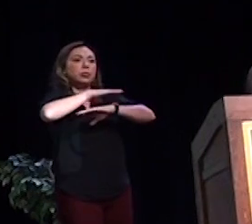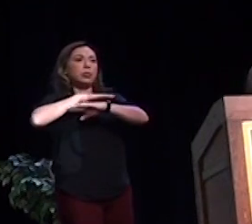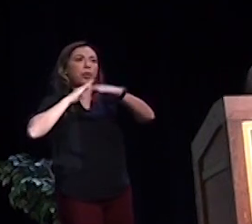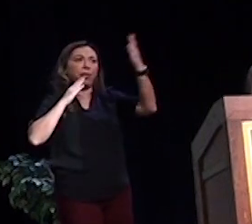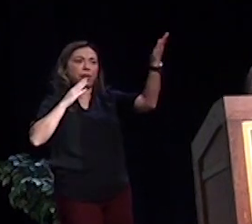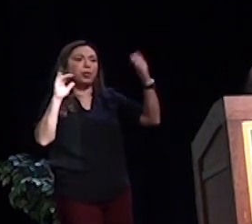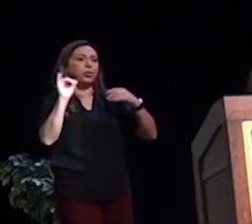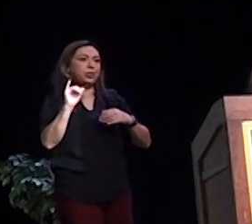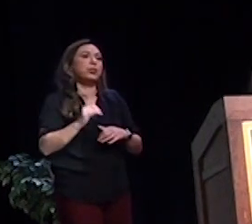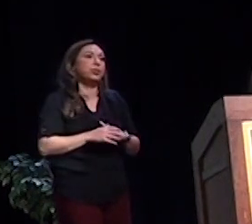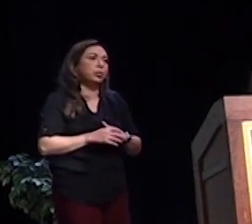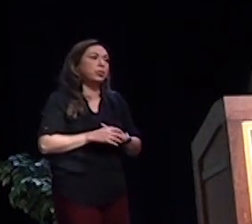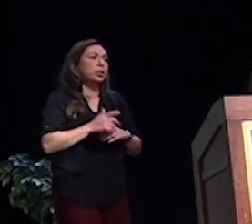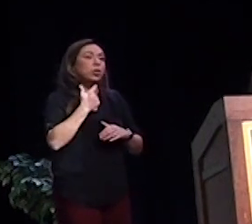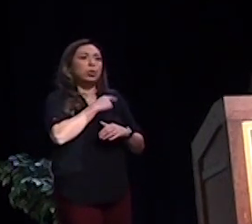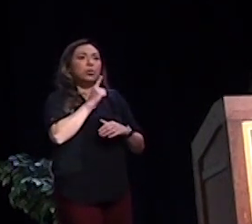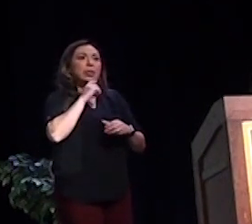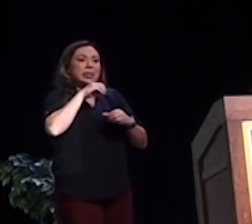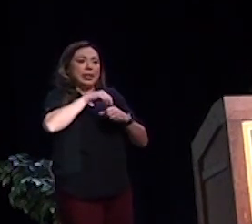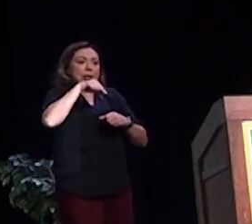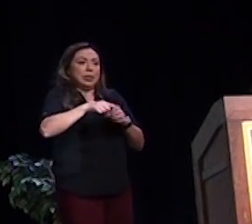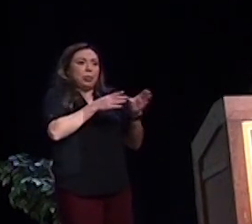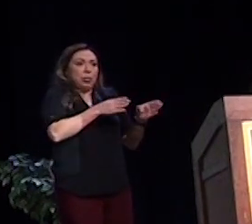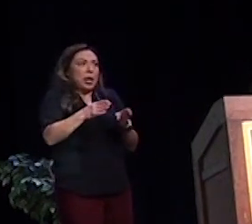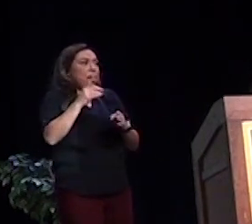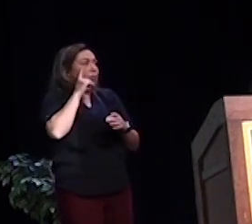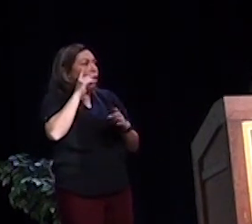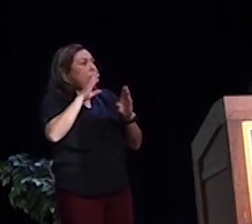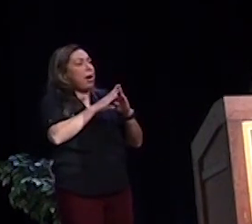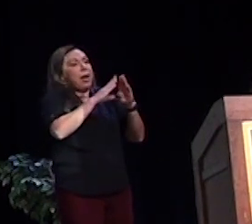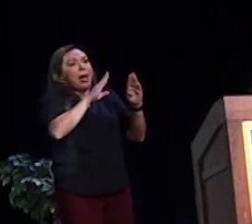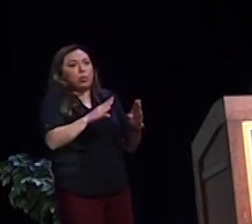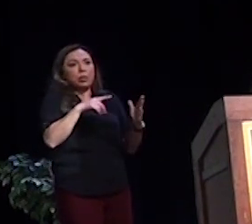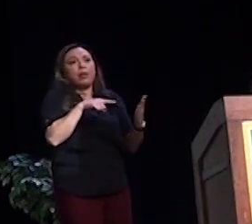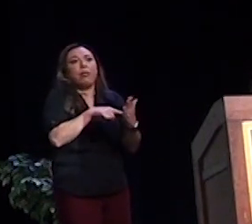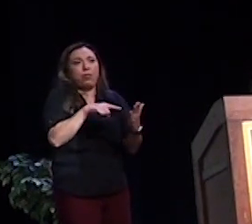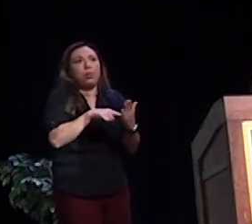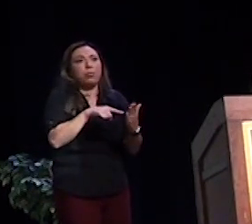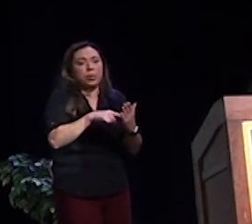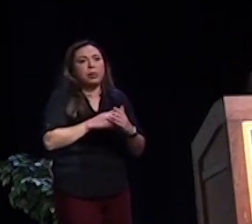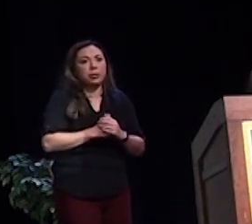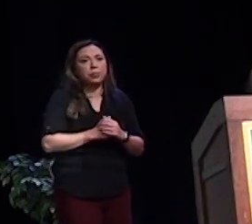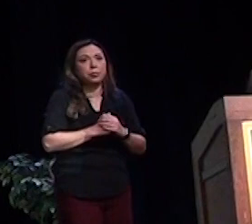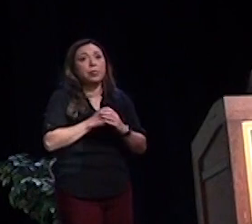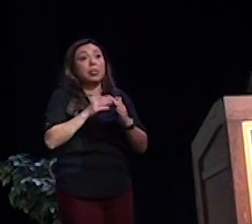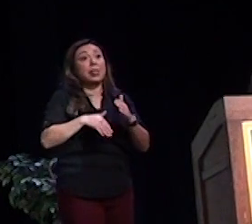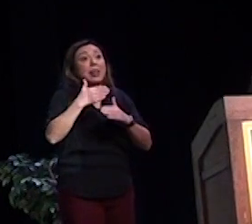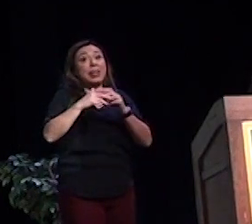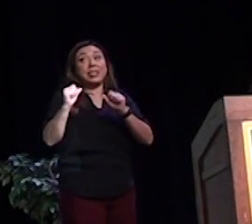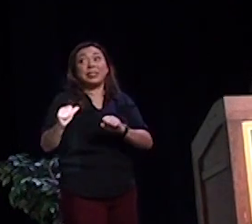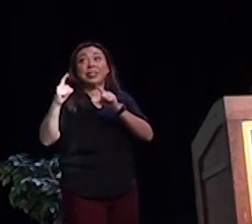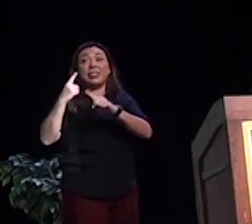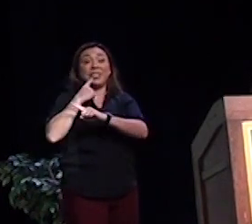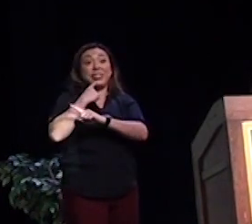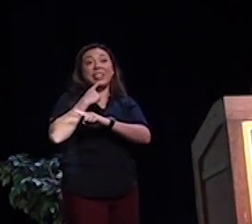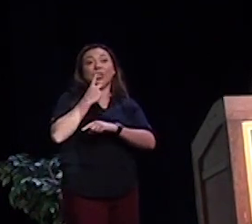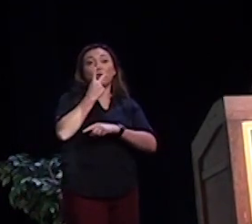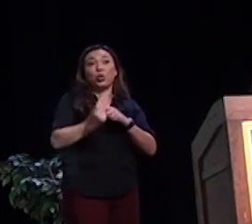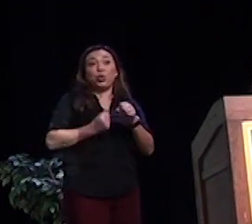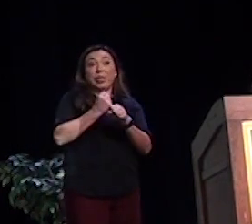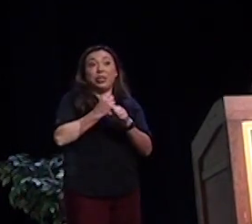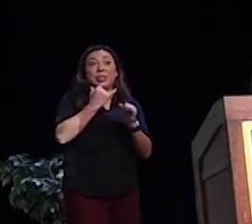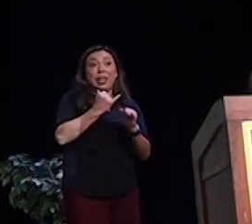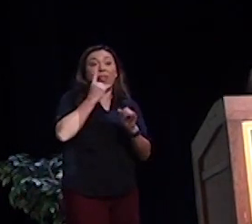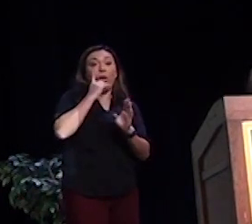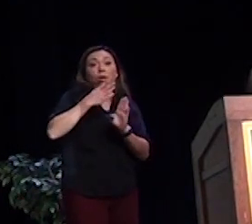So we're already in this 10-year plan of housing affordability. Well, the next slide shows that we are 2 years into the 10-year